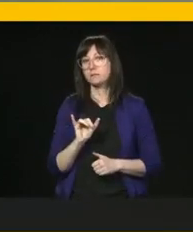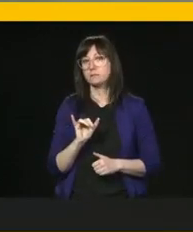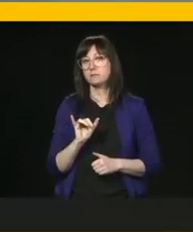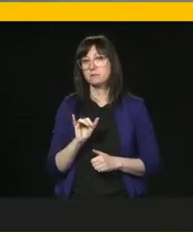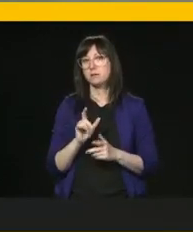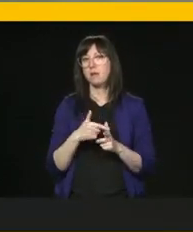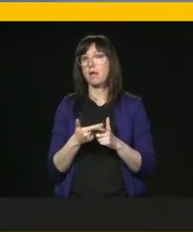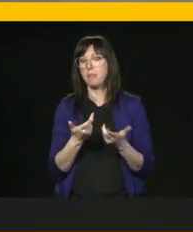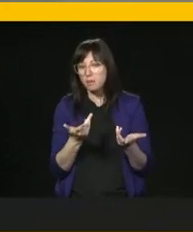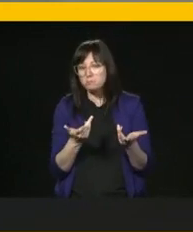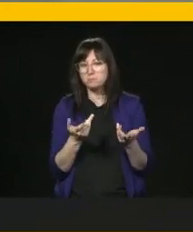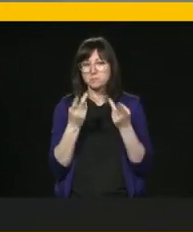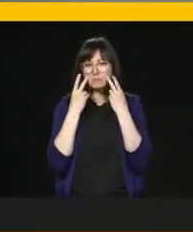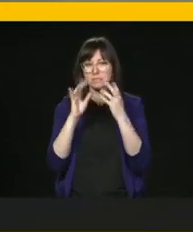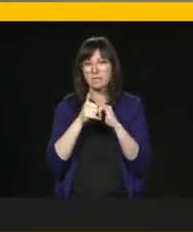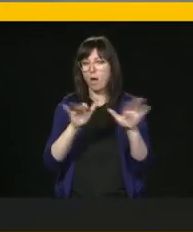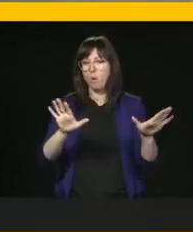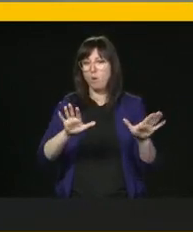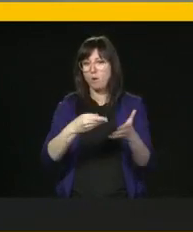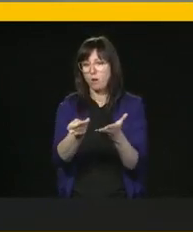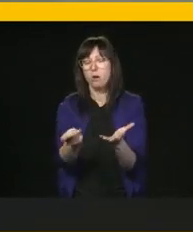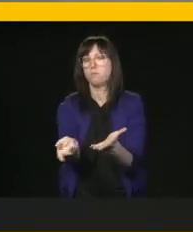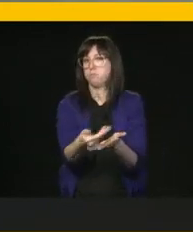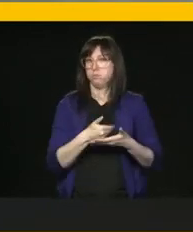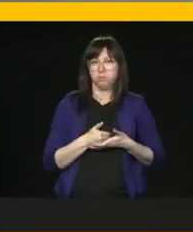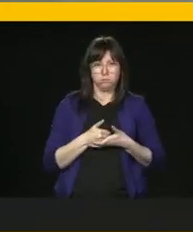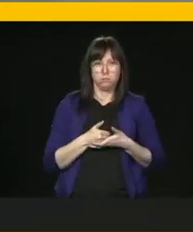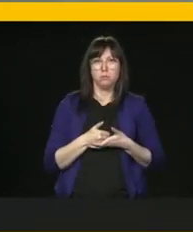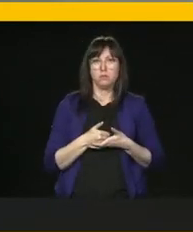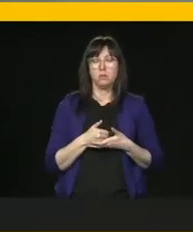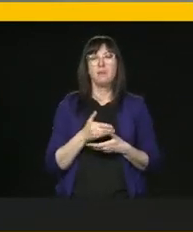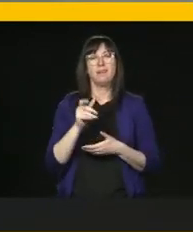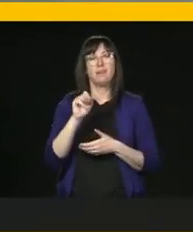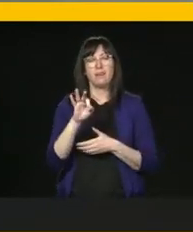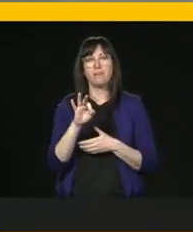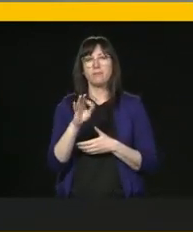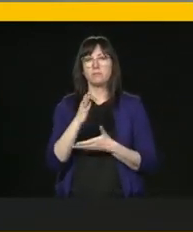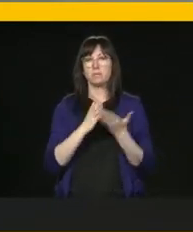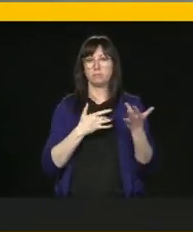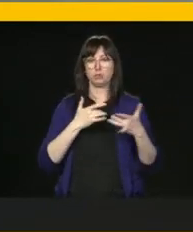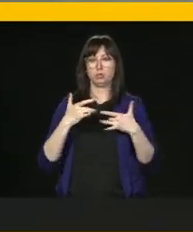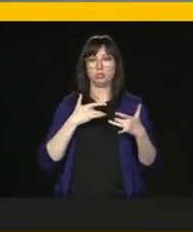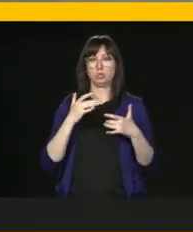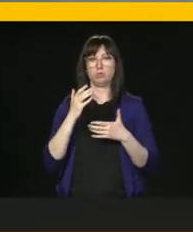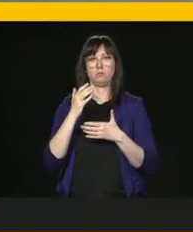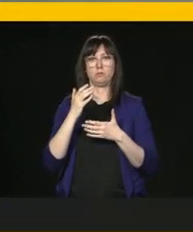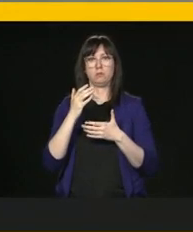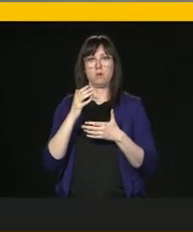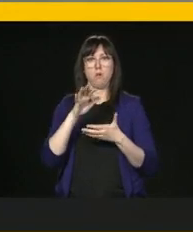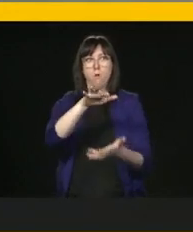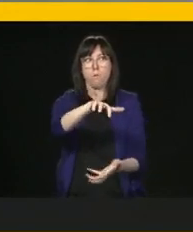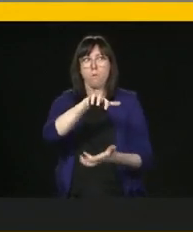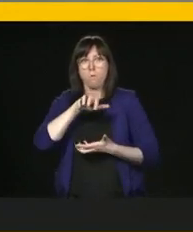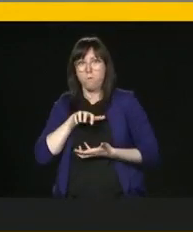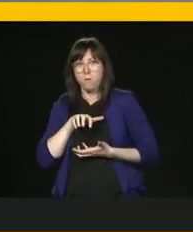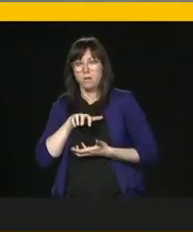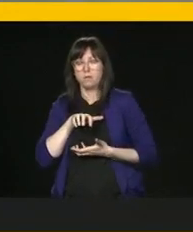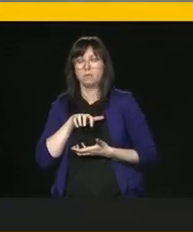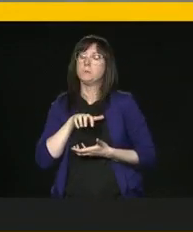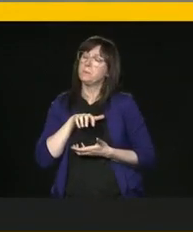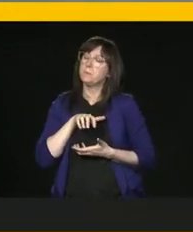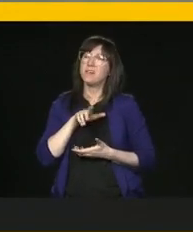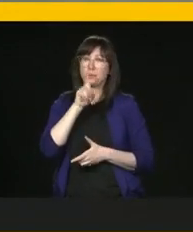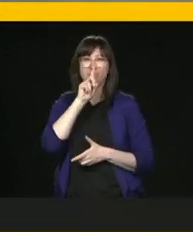if there were signals of certain massive buyouts, et cetera, the manufacturers are actually being really, really responsible. If